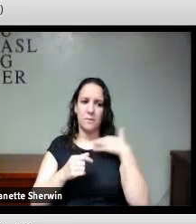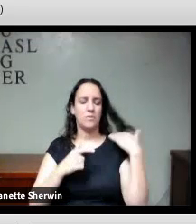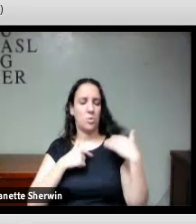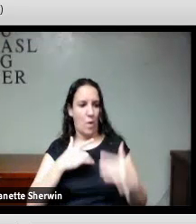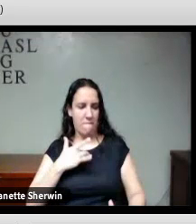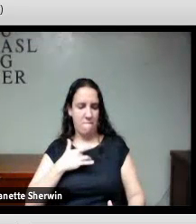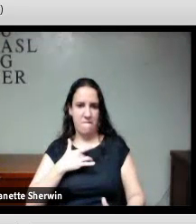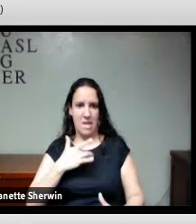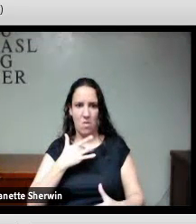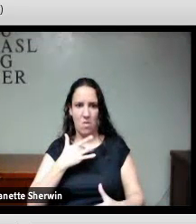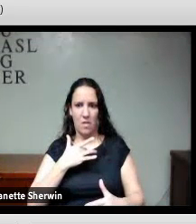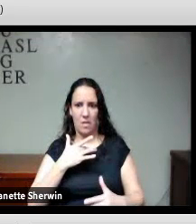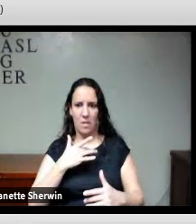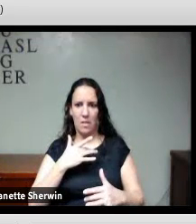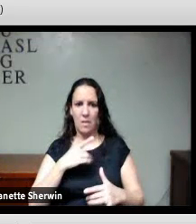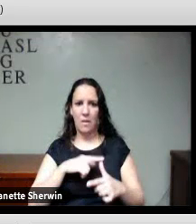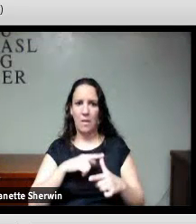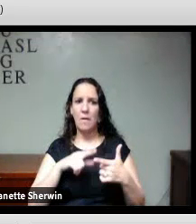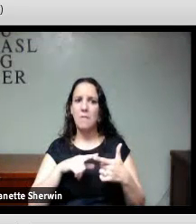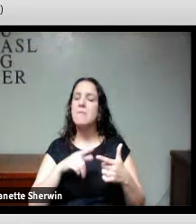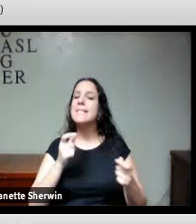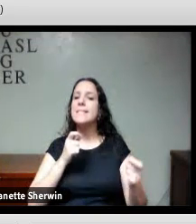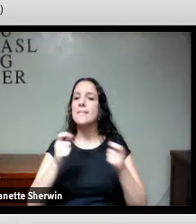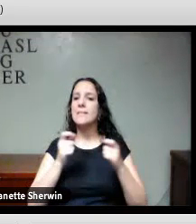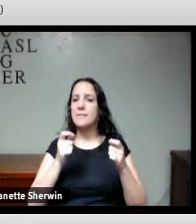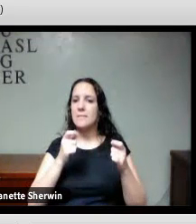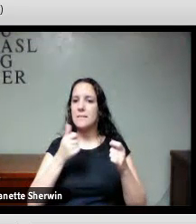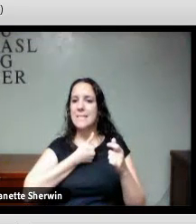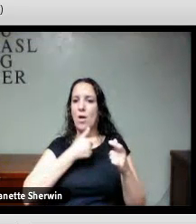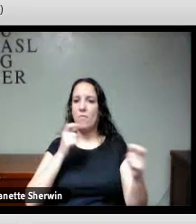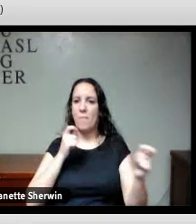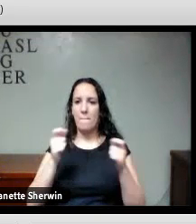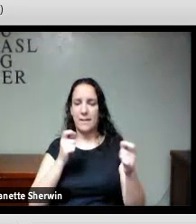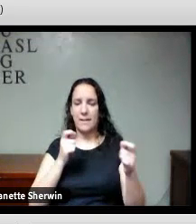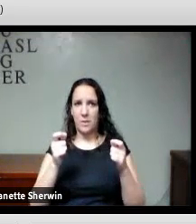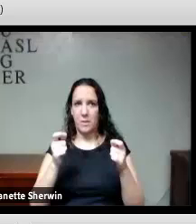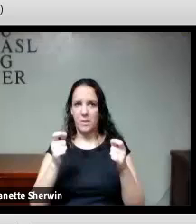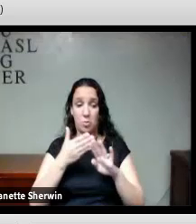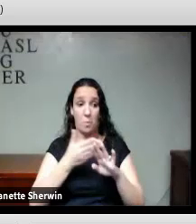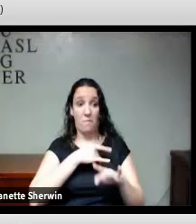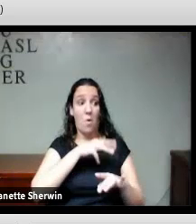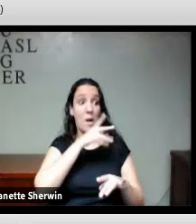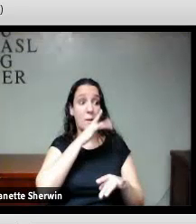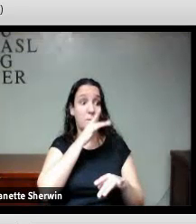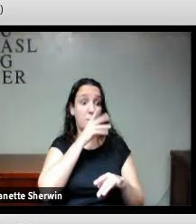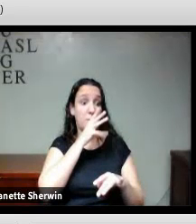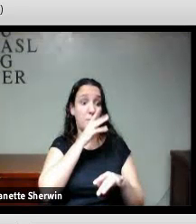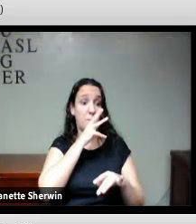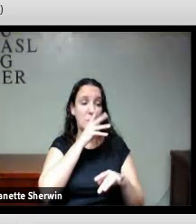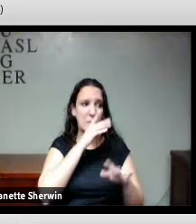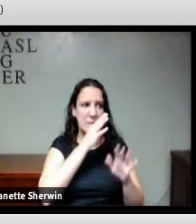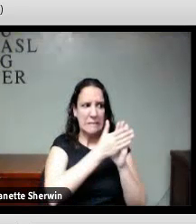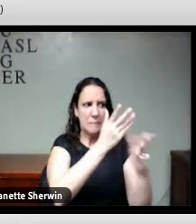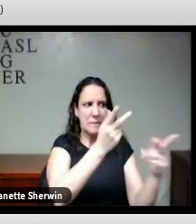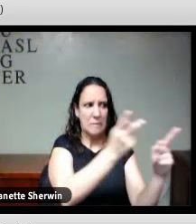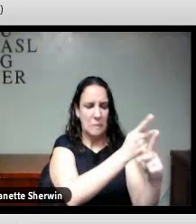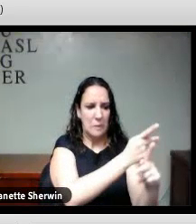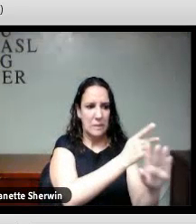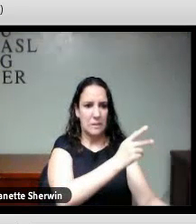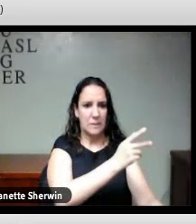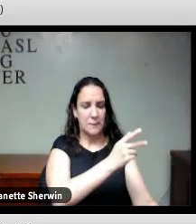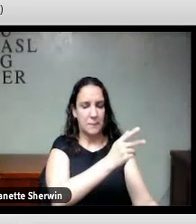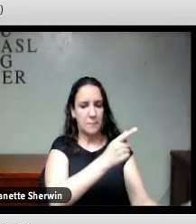The next element is self-management. Before they come out of my mouth and I make the situation worse,